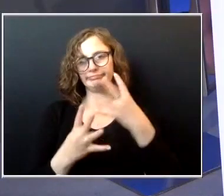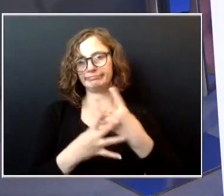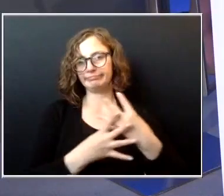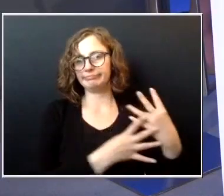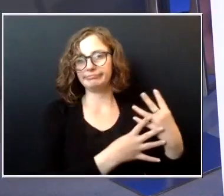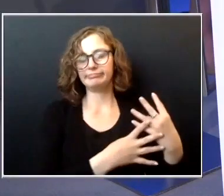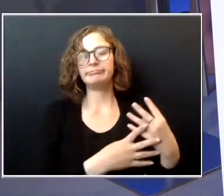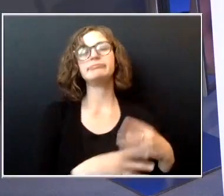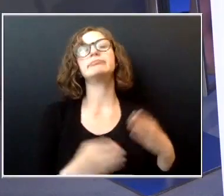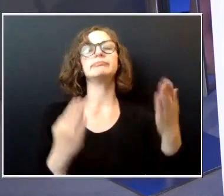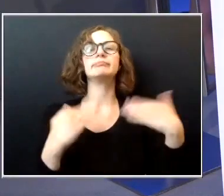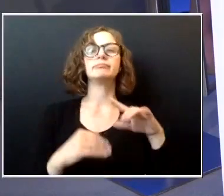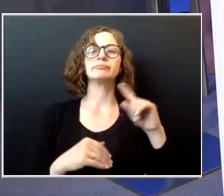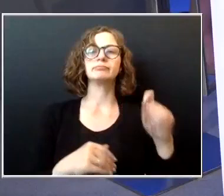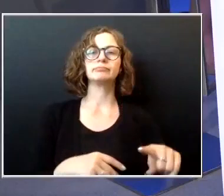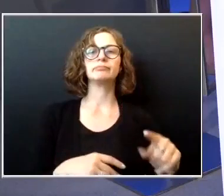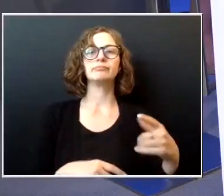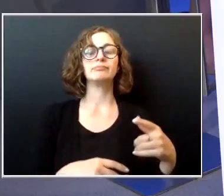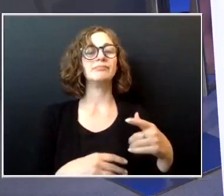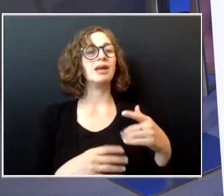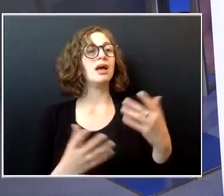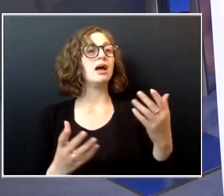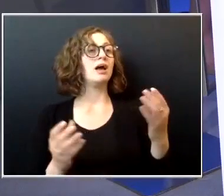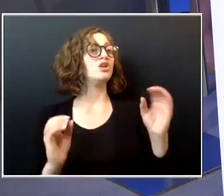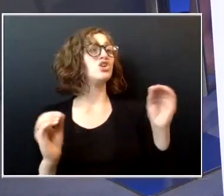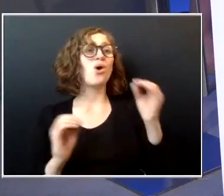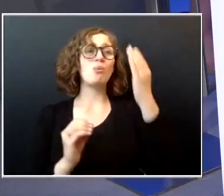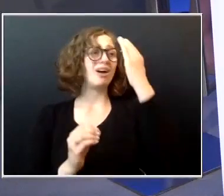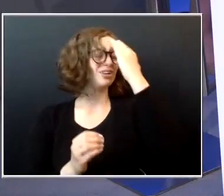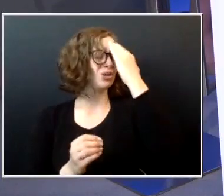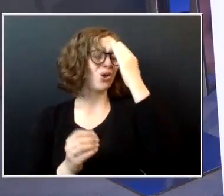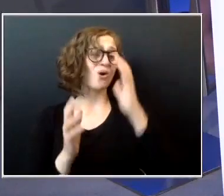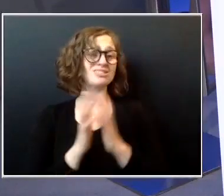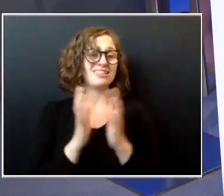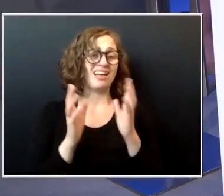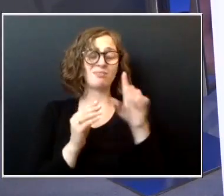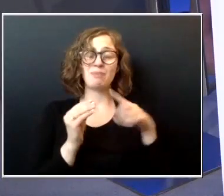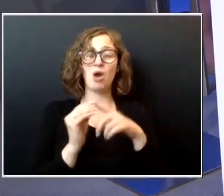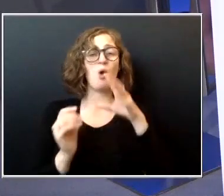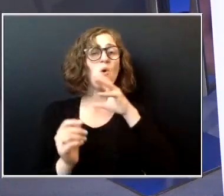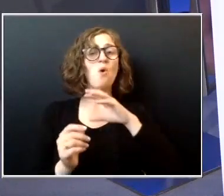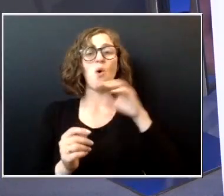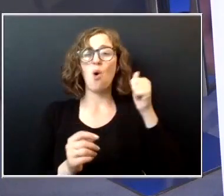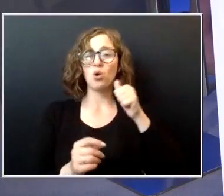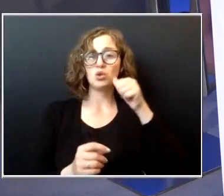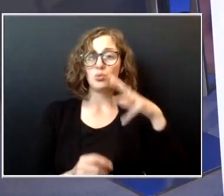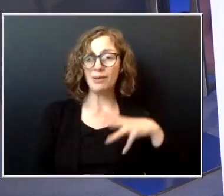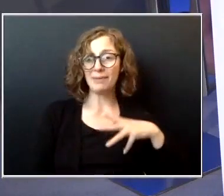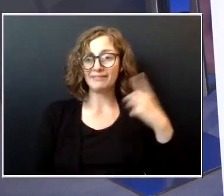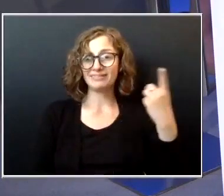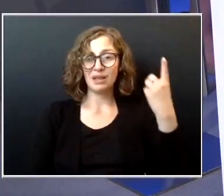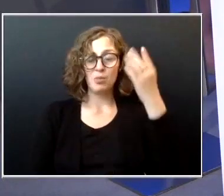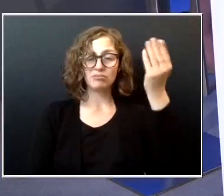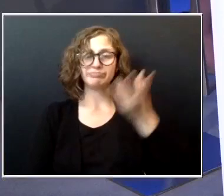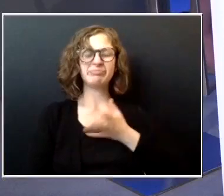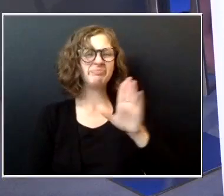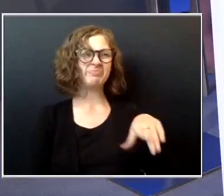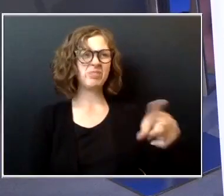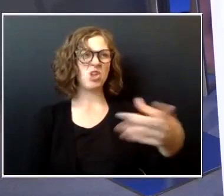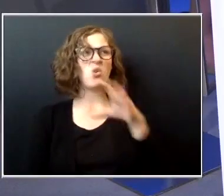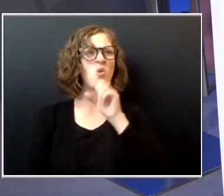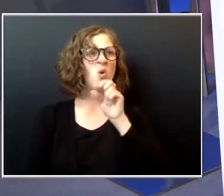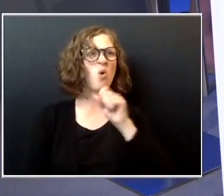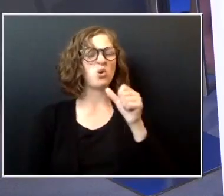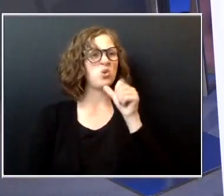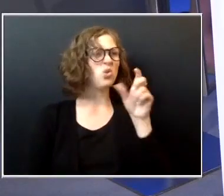on the information for older women. I was told you're old and don't need hormones any longer. According to them, your body needs no form of